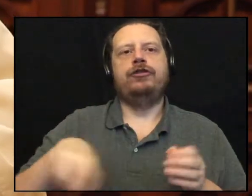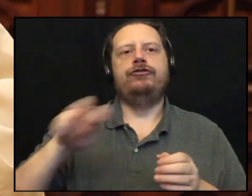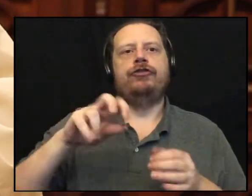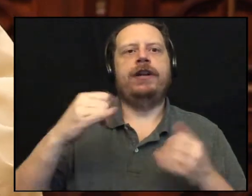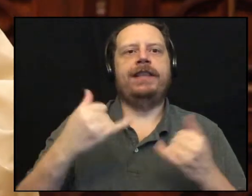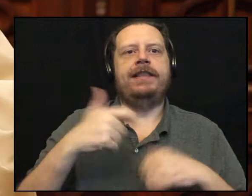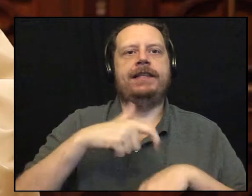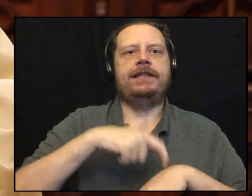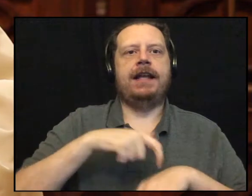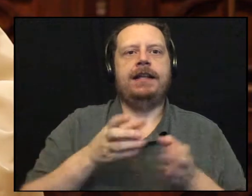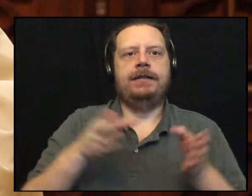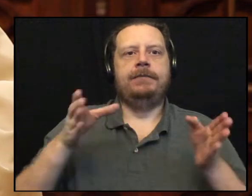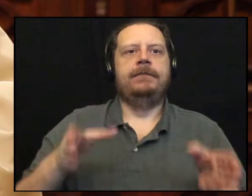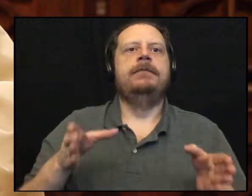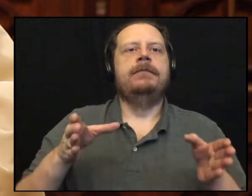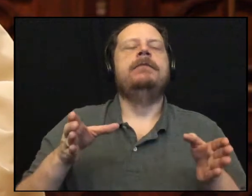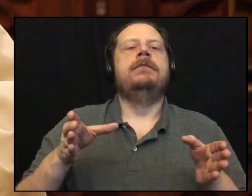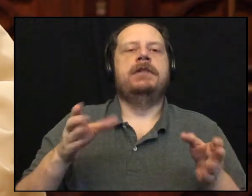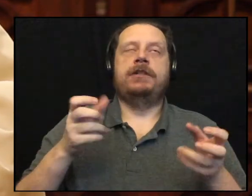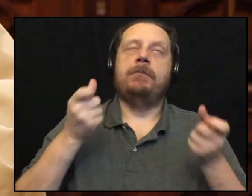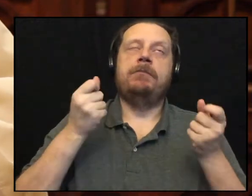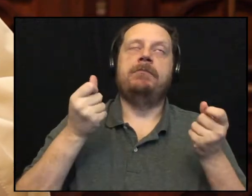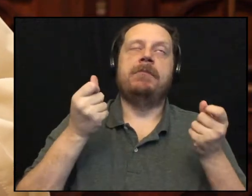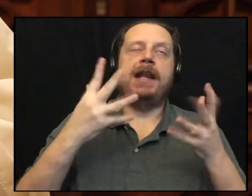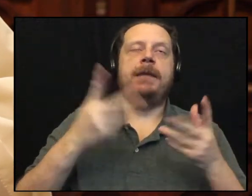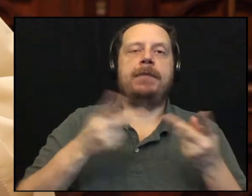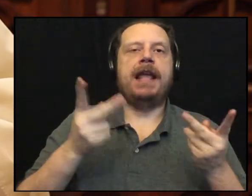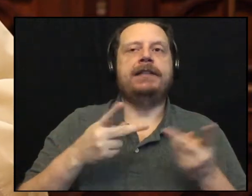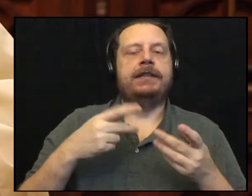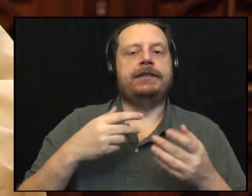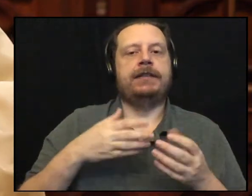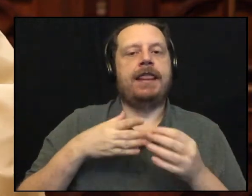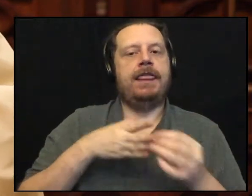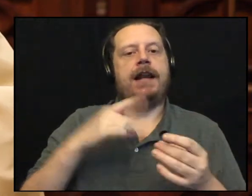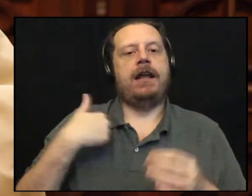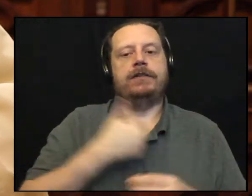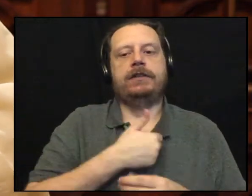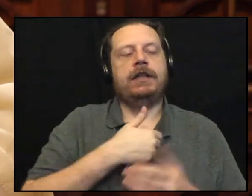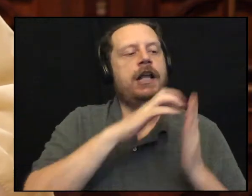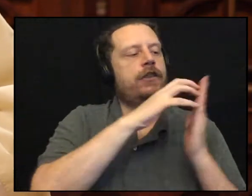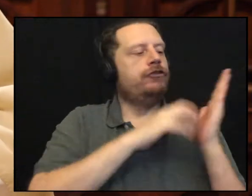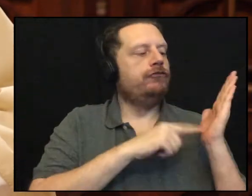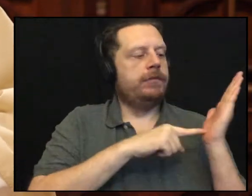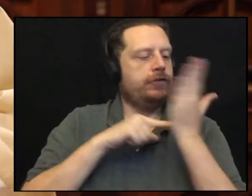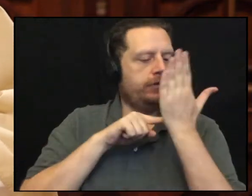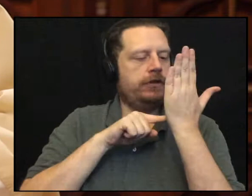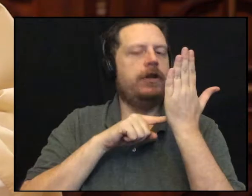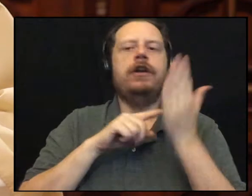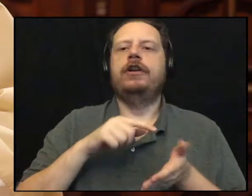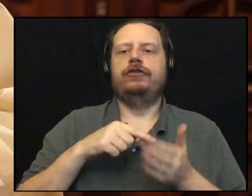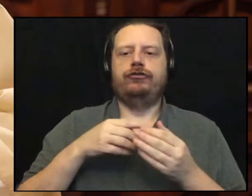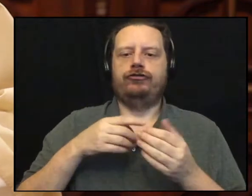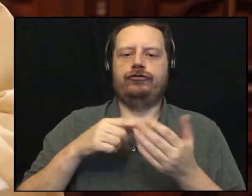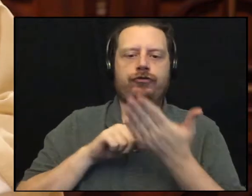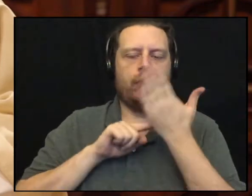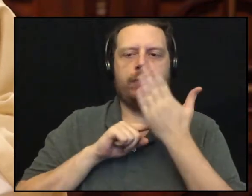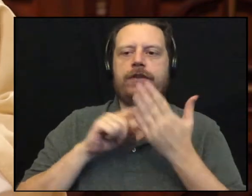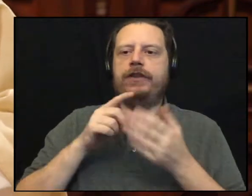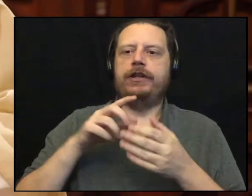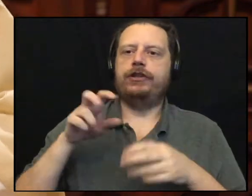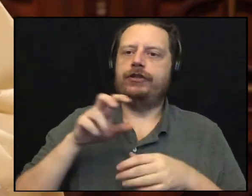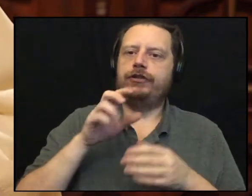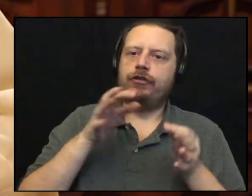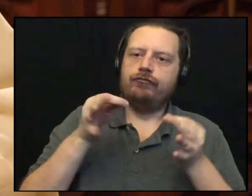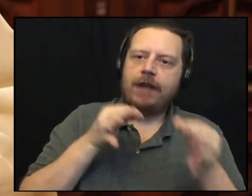has certainly taken us in many places, and our scriptures has shown us a direction and a road to travel with